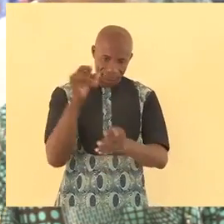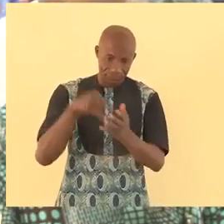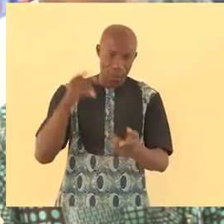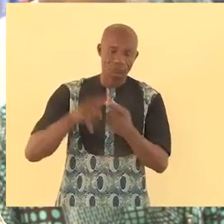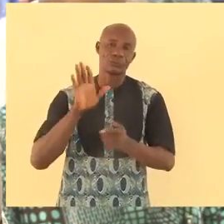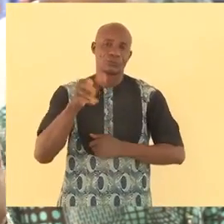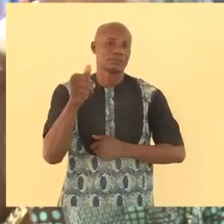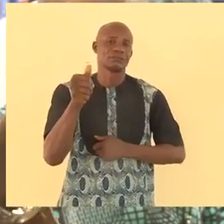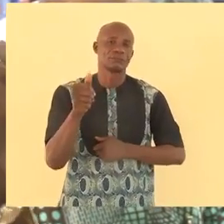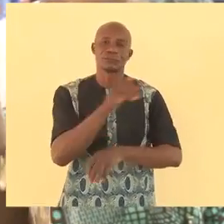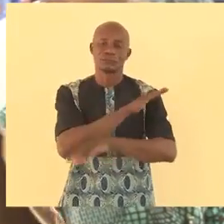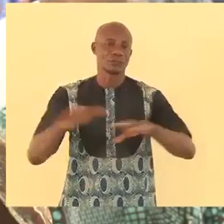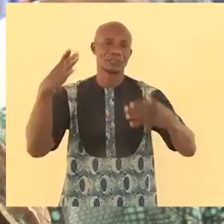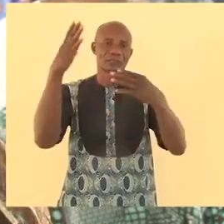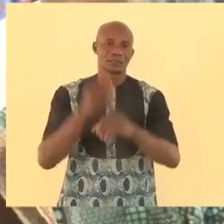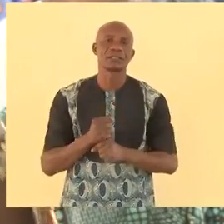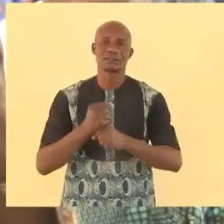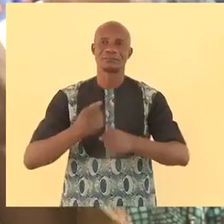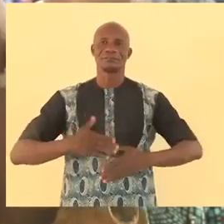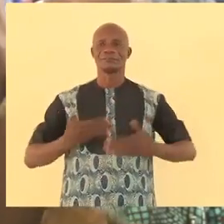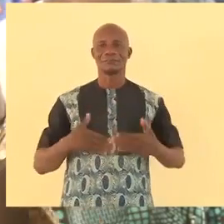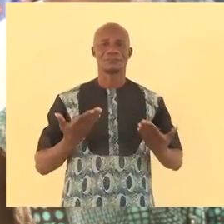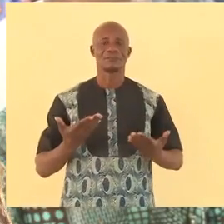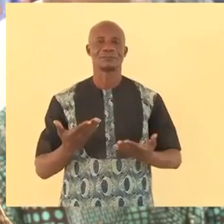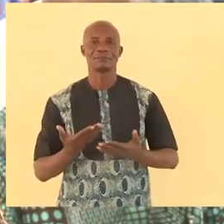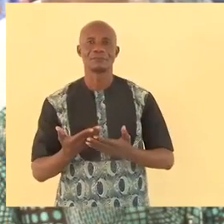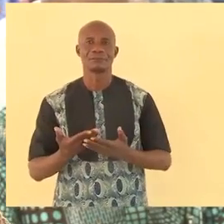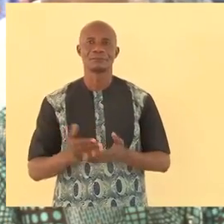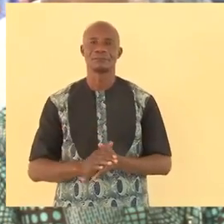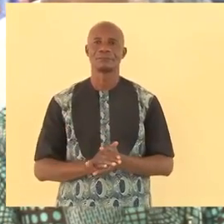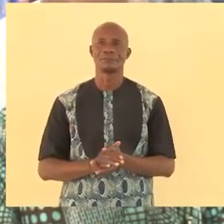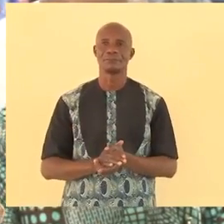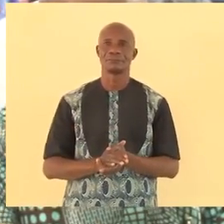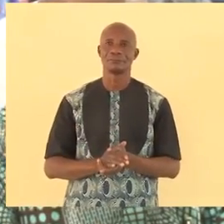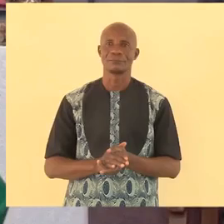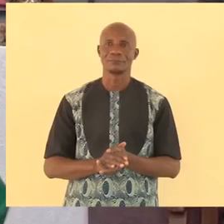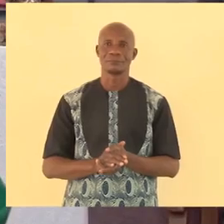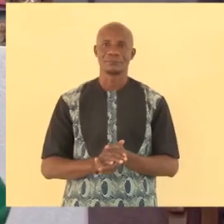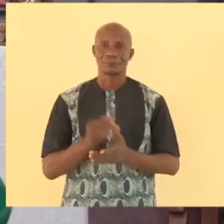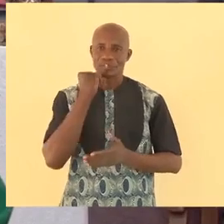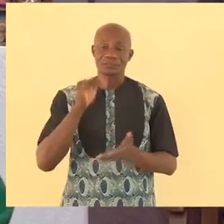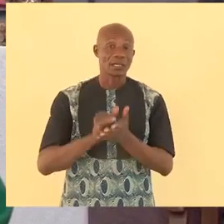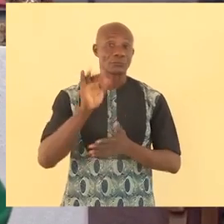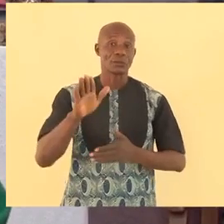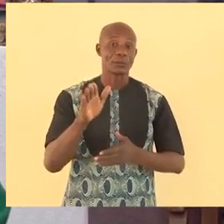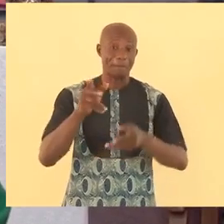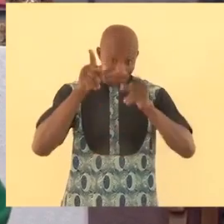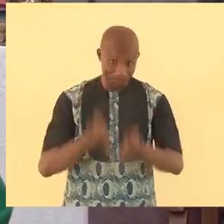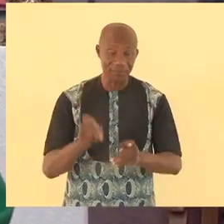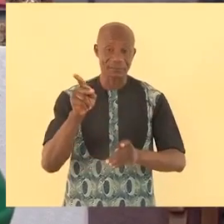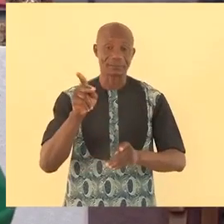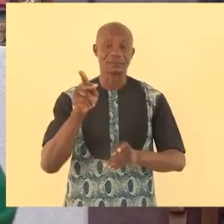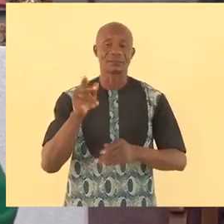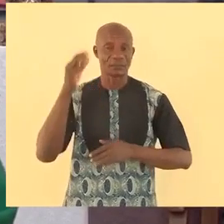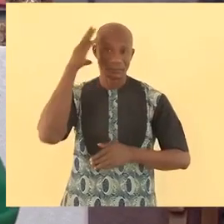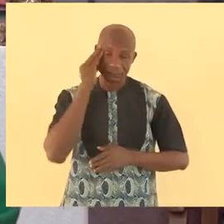you keep it to yourself, you don't find happiness. So that, you know, the sermon... Is that your personal experience? Yes, it's my